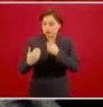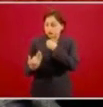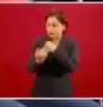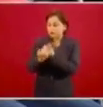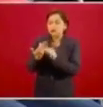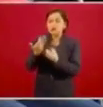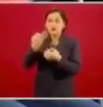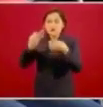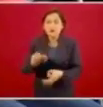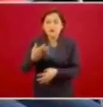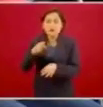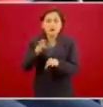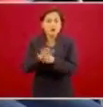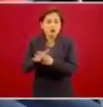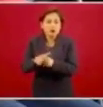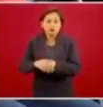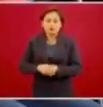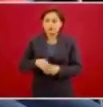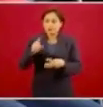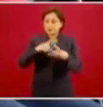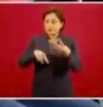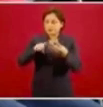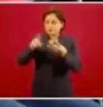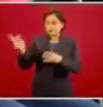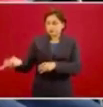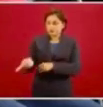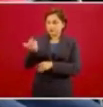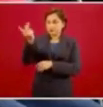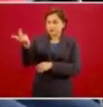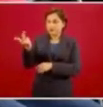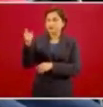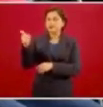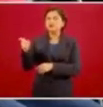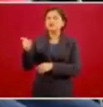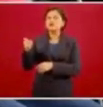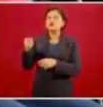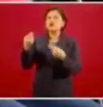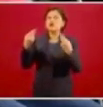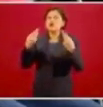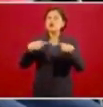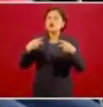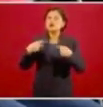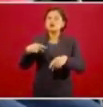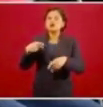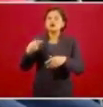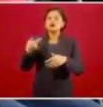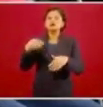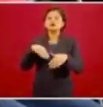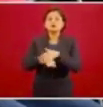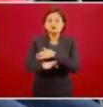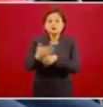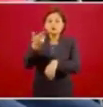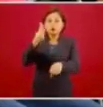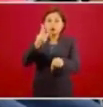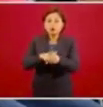the goggles, for the gloves, for things like this, so they don't know which one is the true